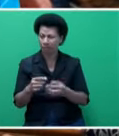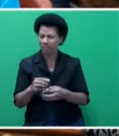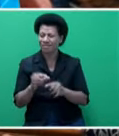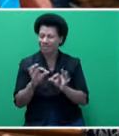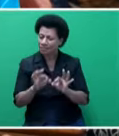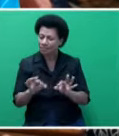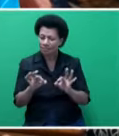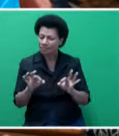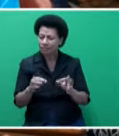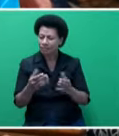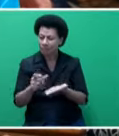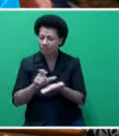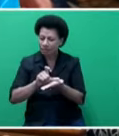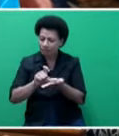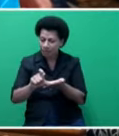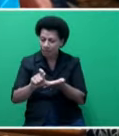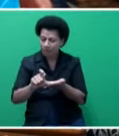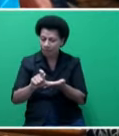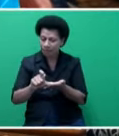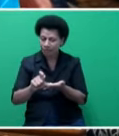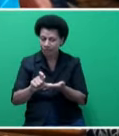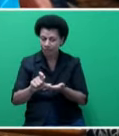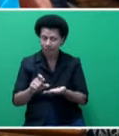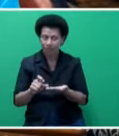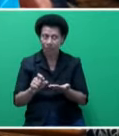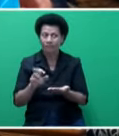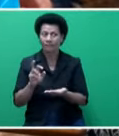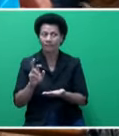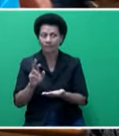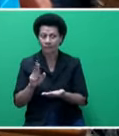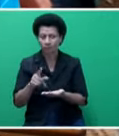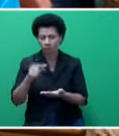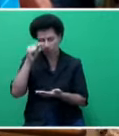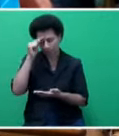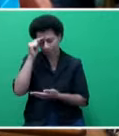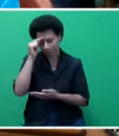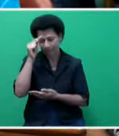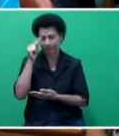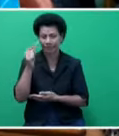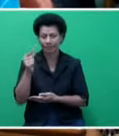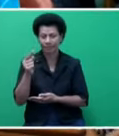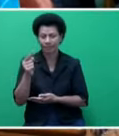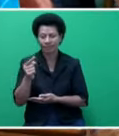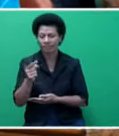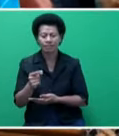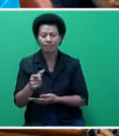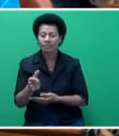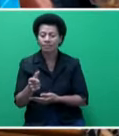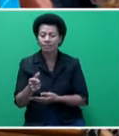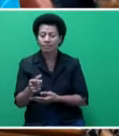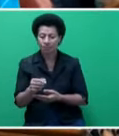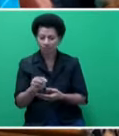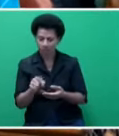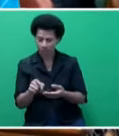of clarity, but also for the sake of understanding the consequences or